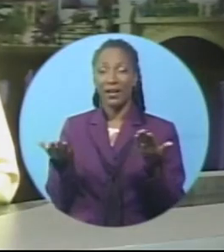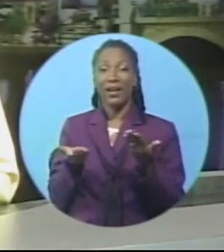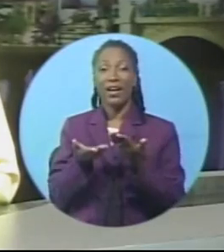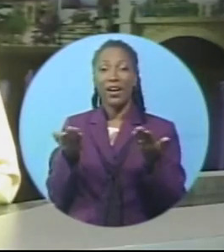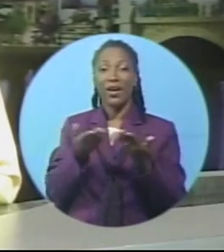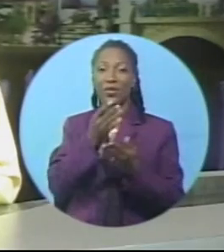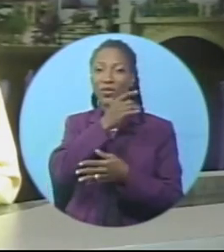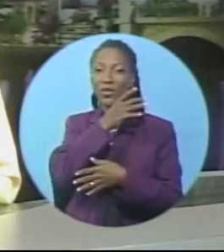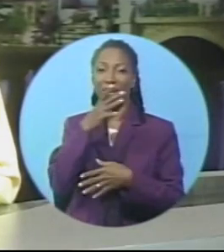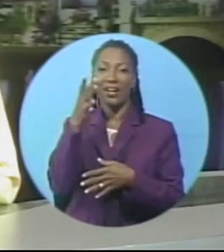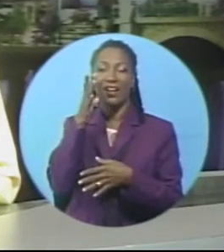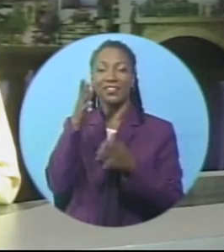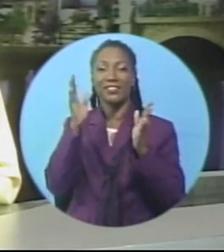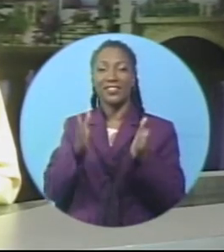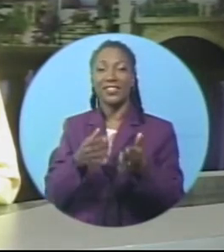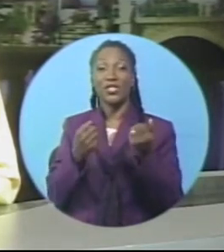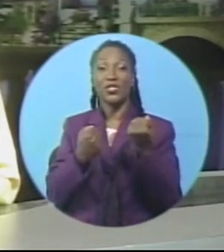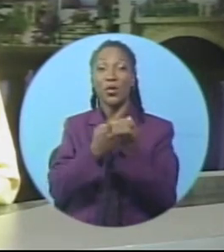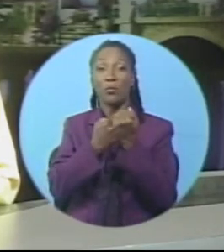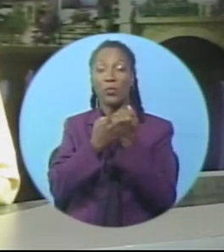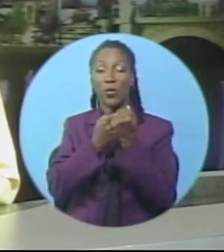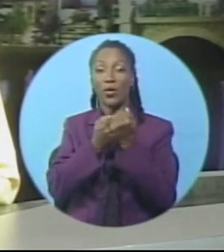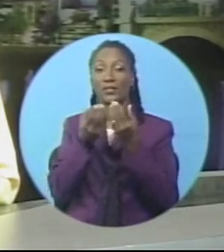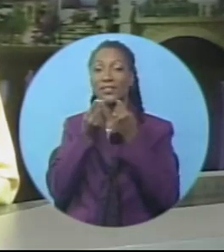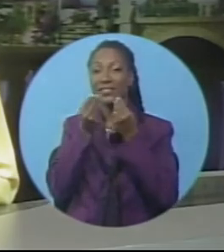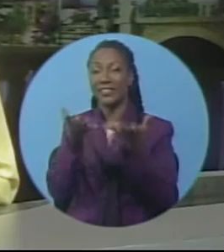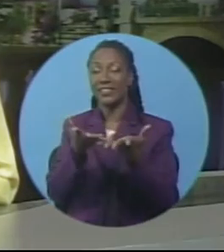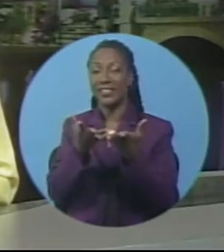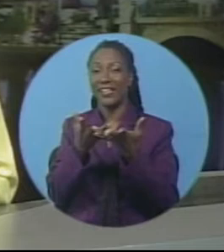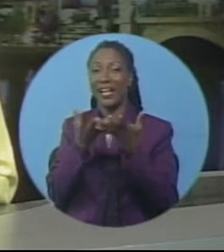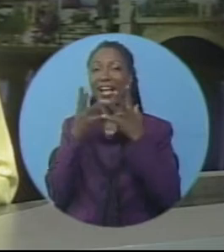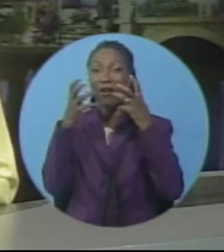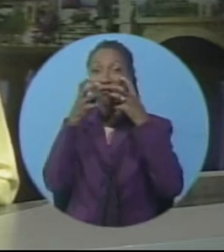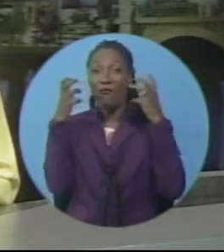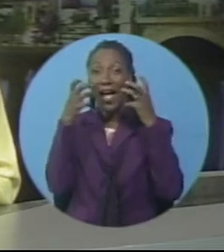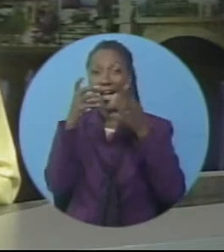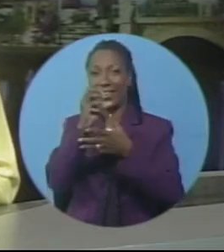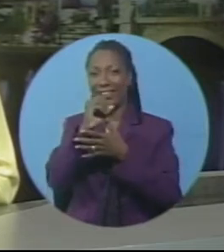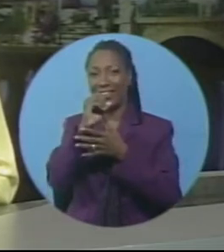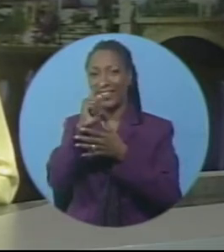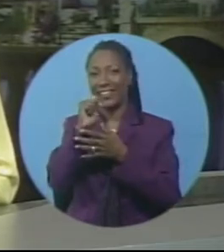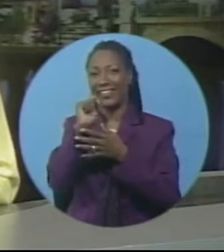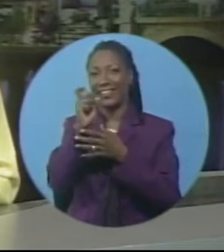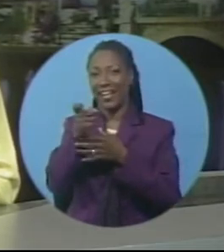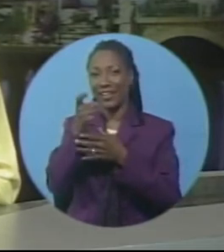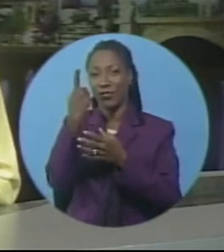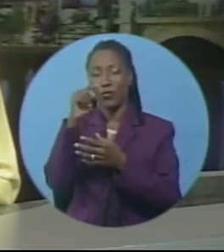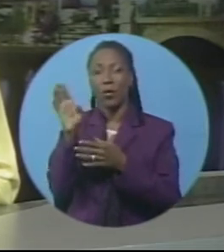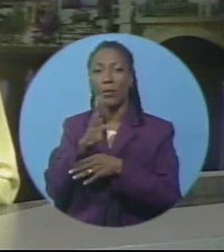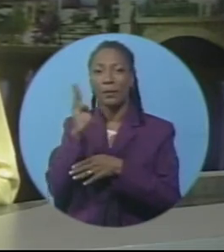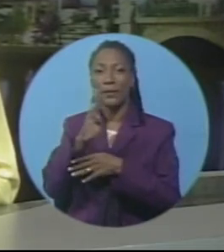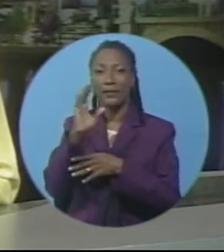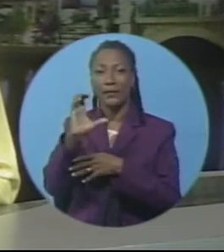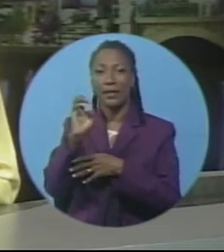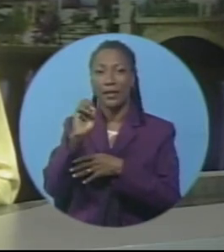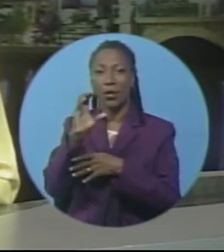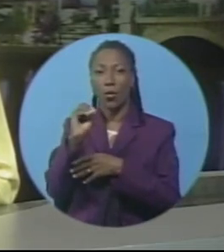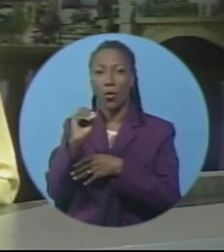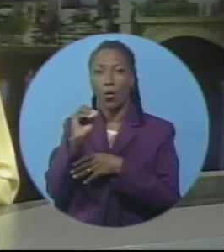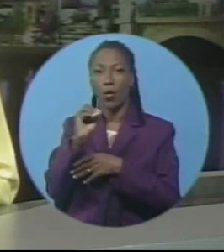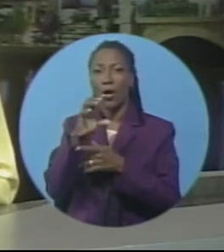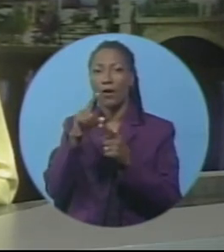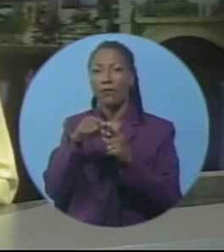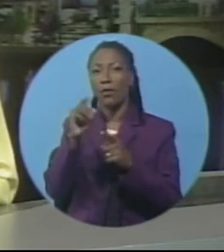A local agriculturalist supports a proposed fat tax for Barbados. Chief Executive Officer of the Barbados